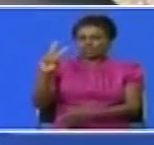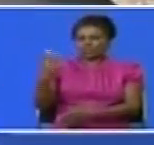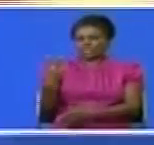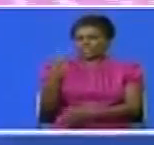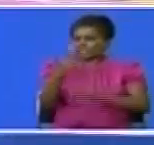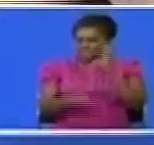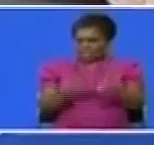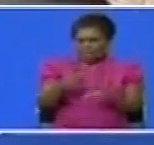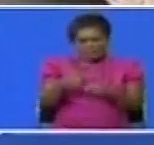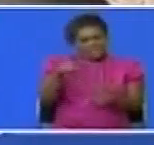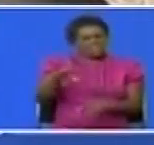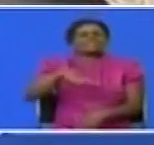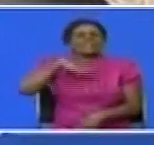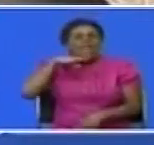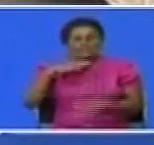she passed on.